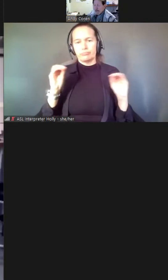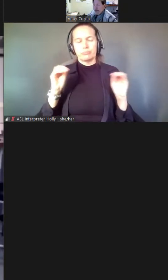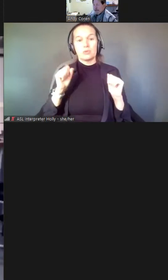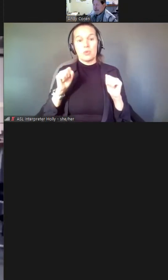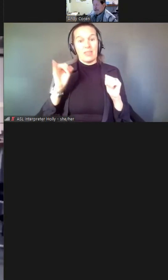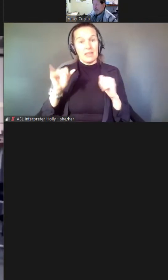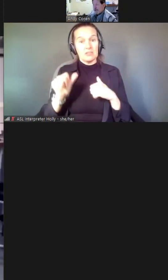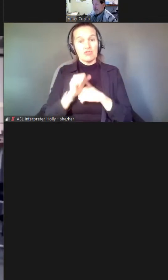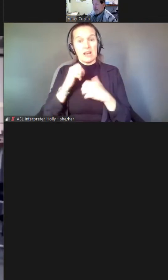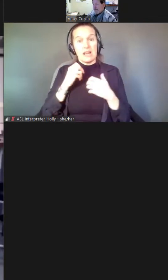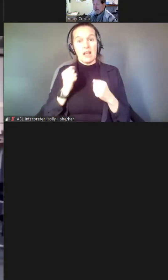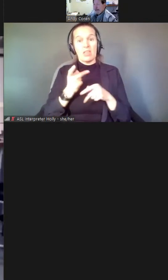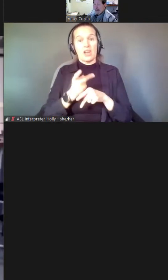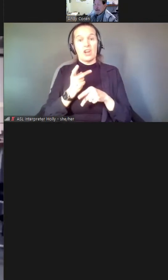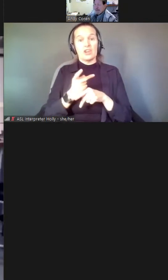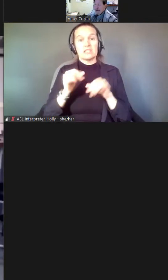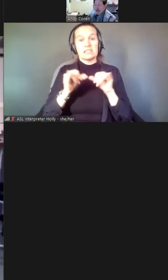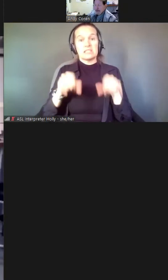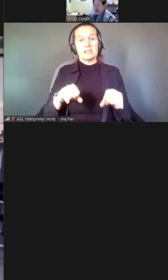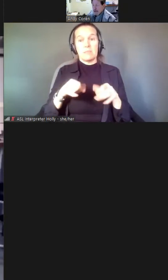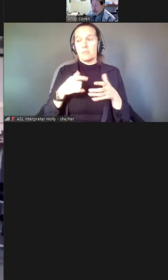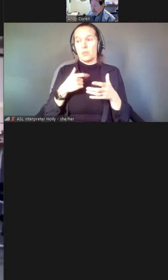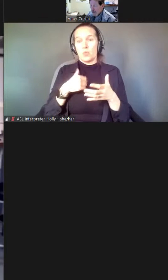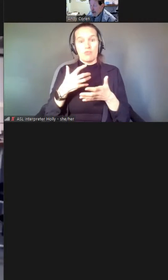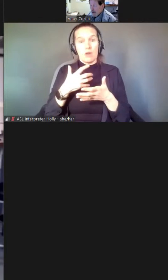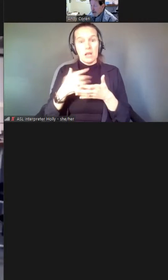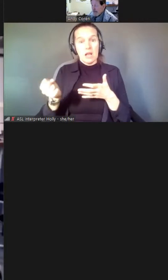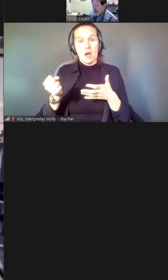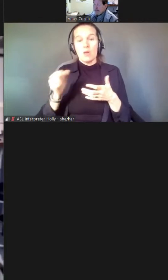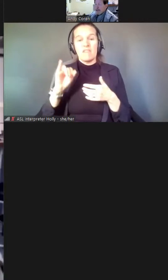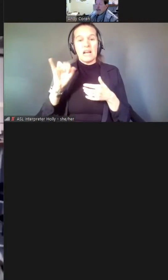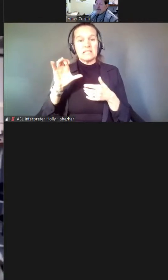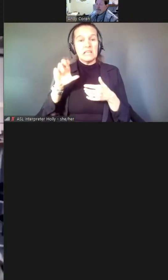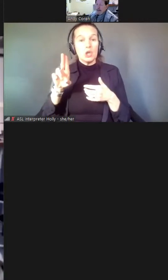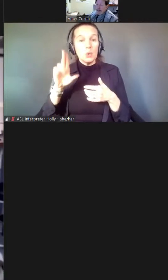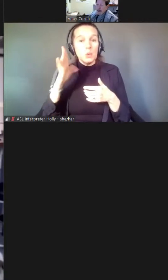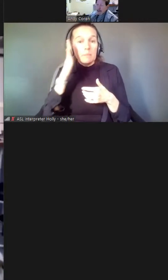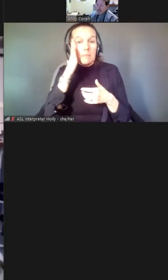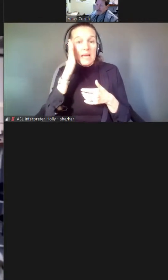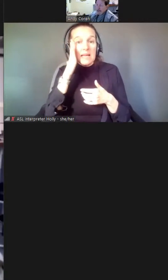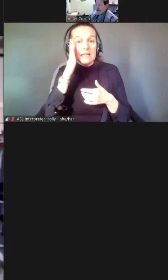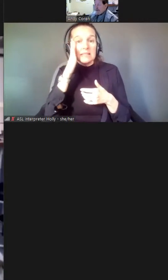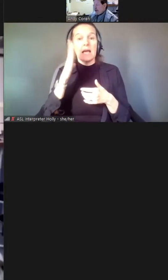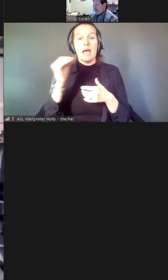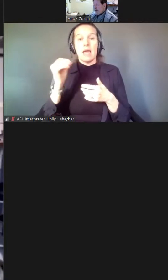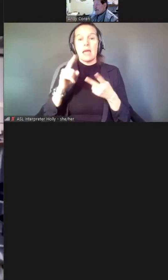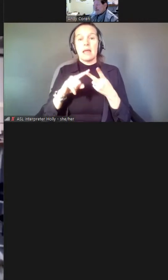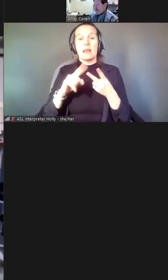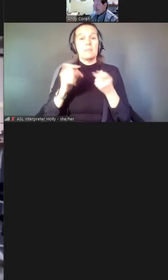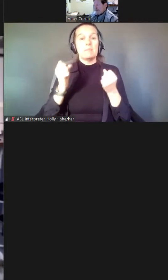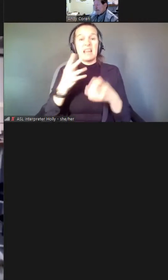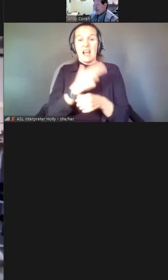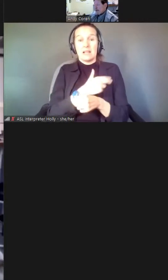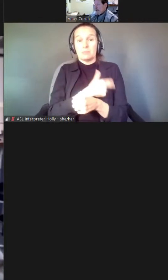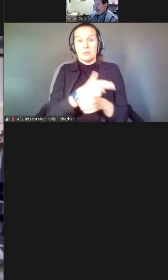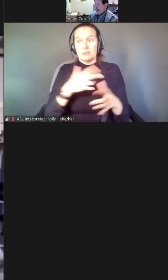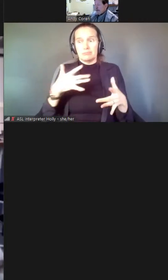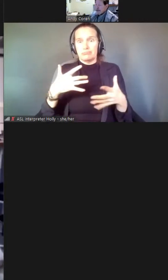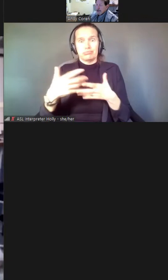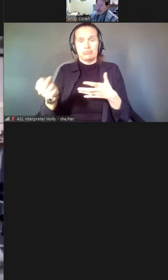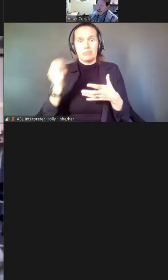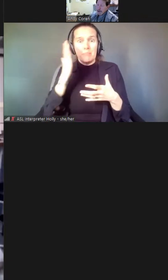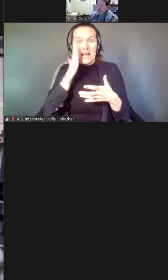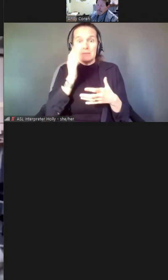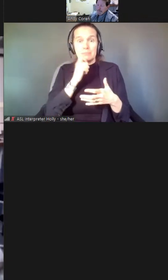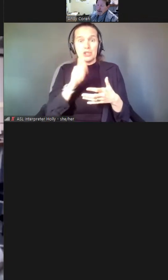our healthcare system. We're running out of not only intensive care unit beds, but many hospitals have no beds to put people in, and